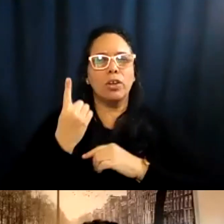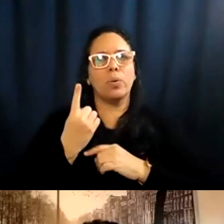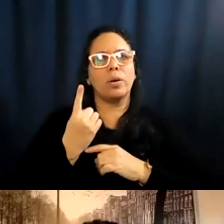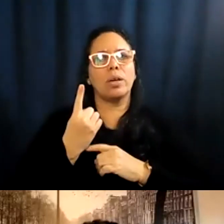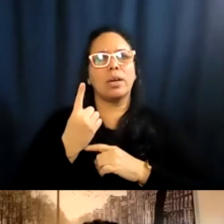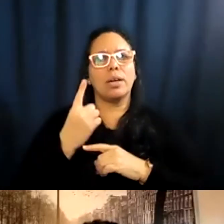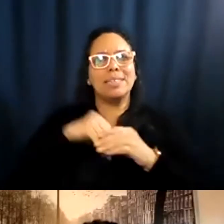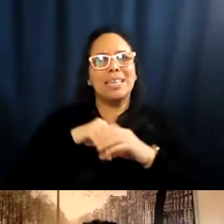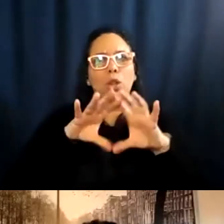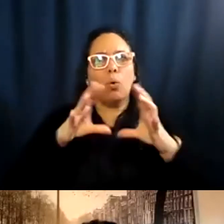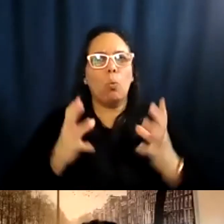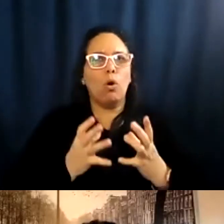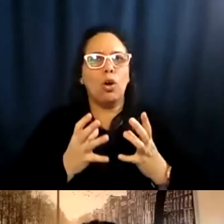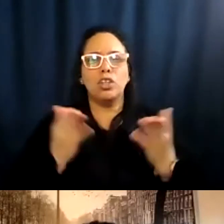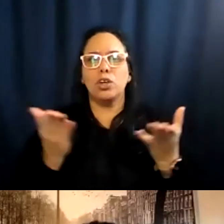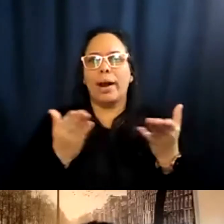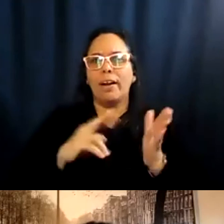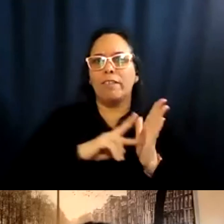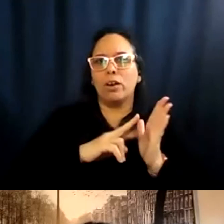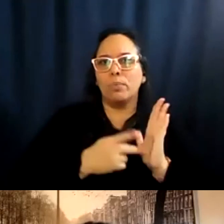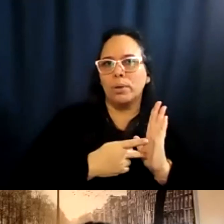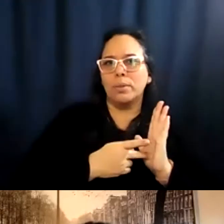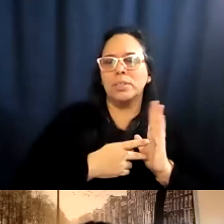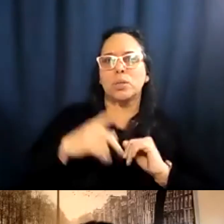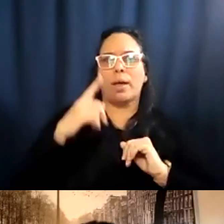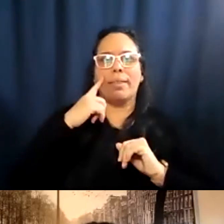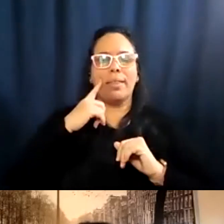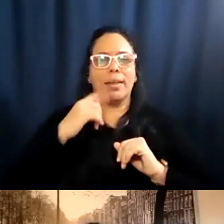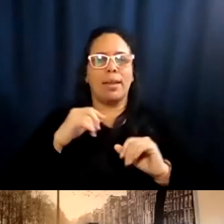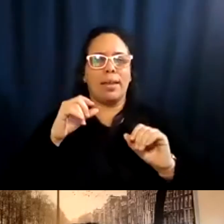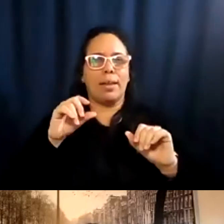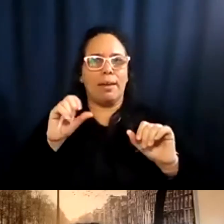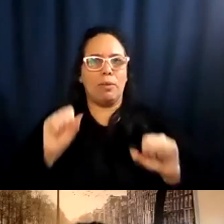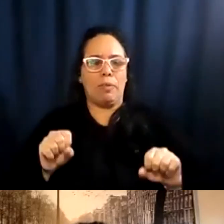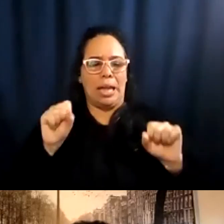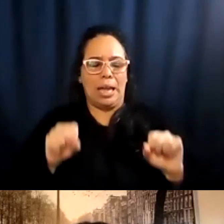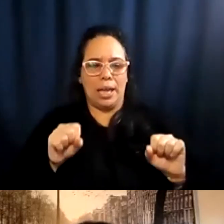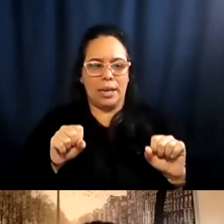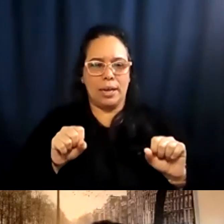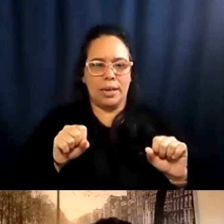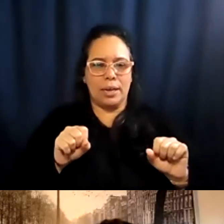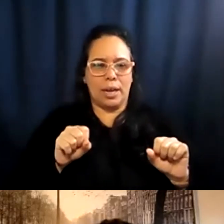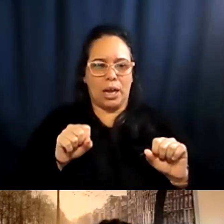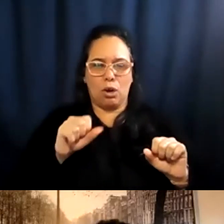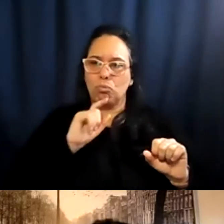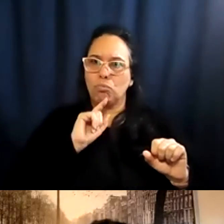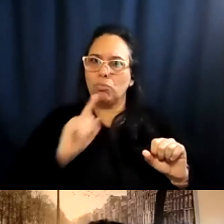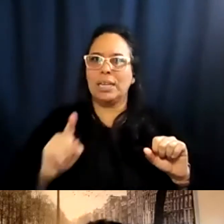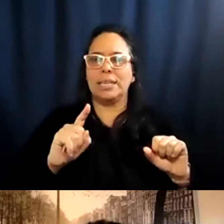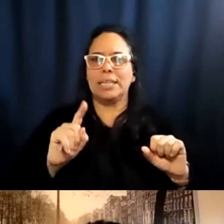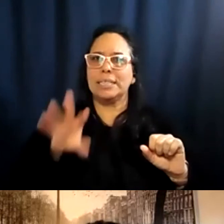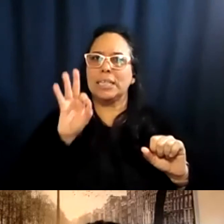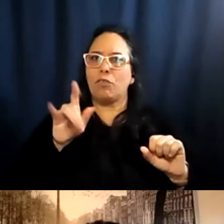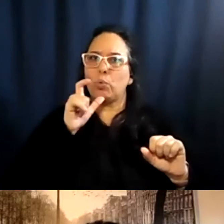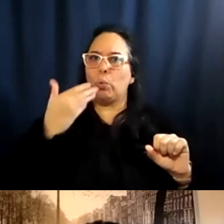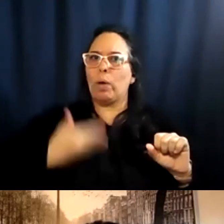world, you're here for a purpose, you know? So I think if we just can, like, you know, really discover ourselves and